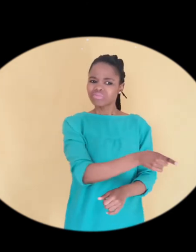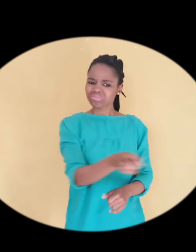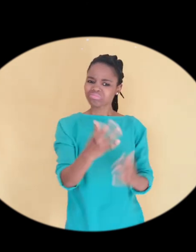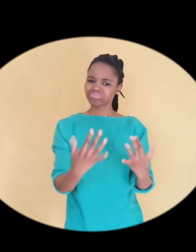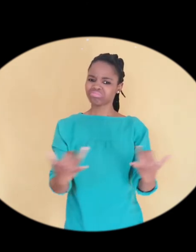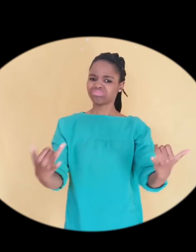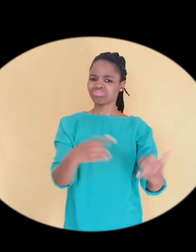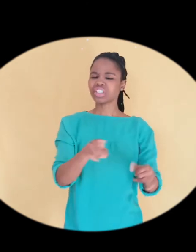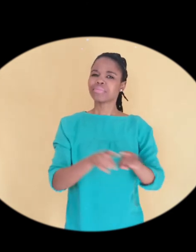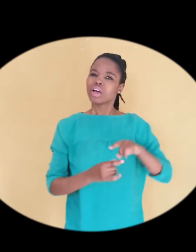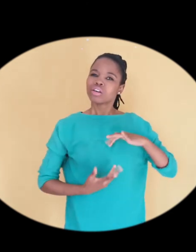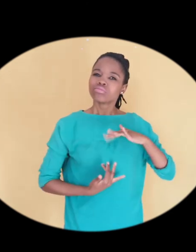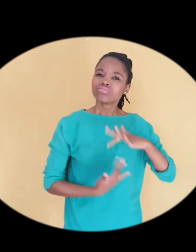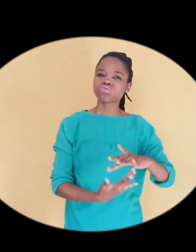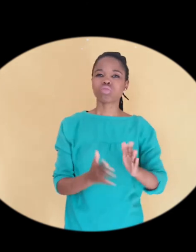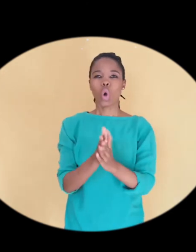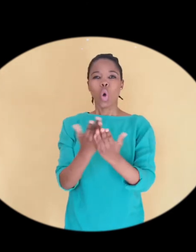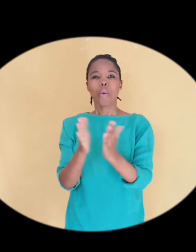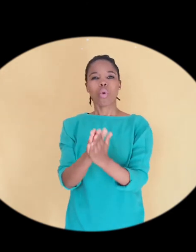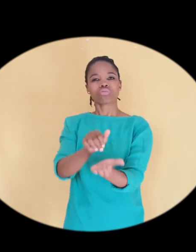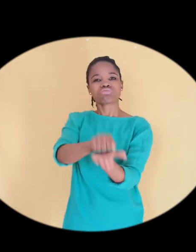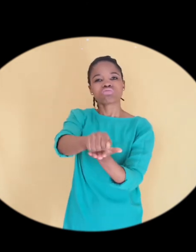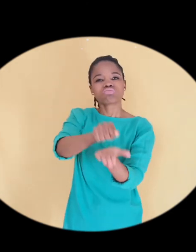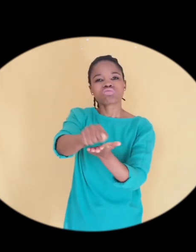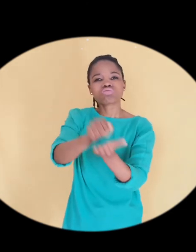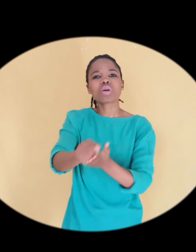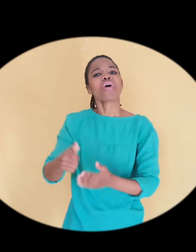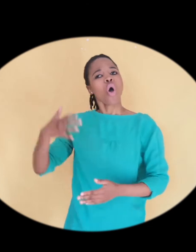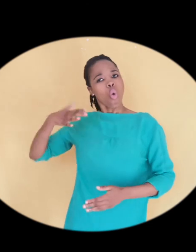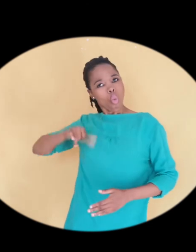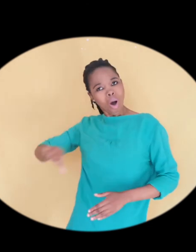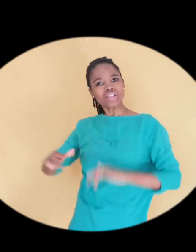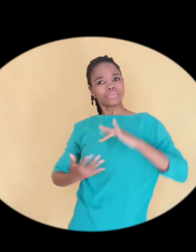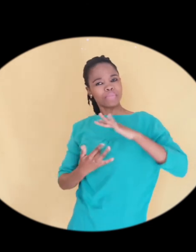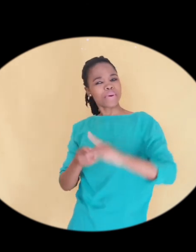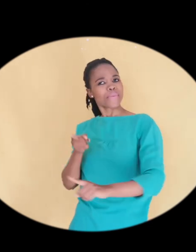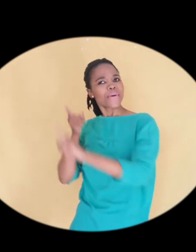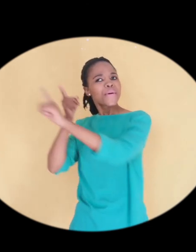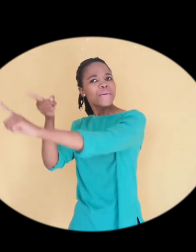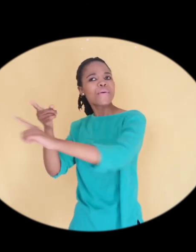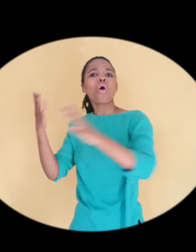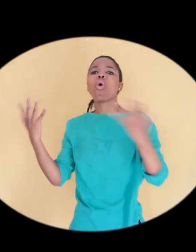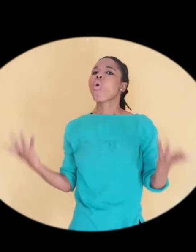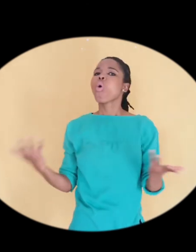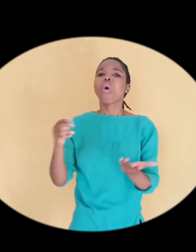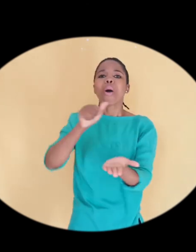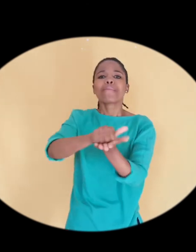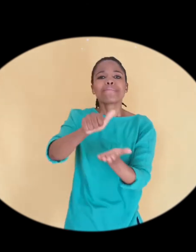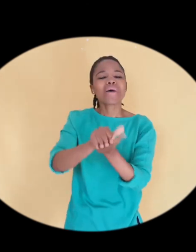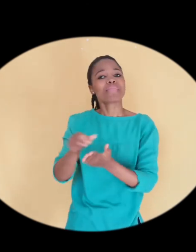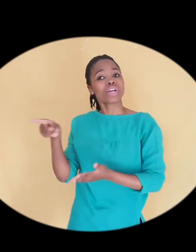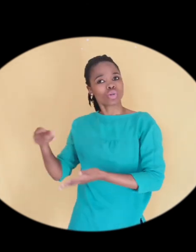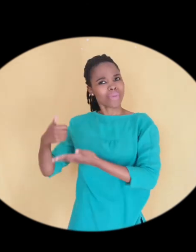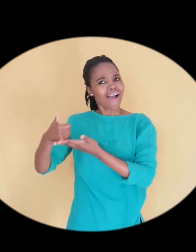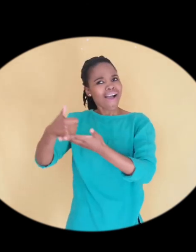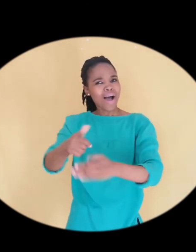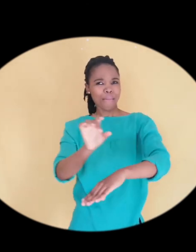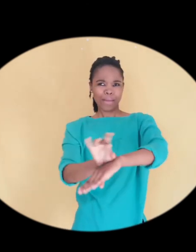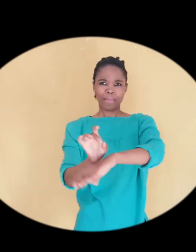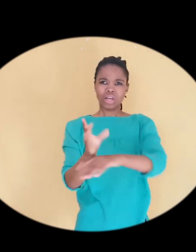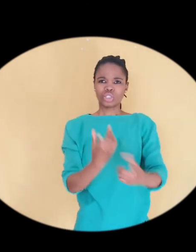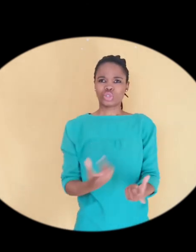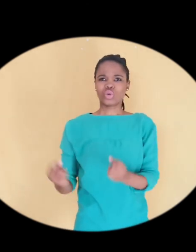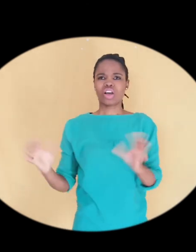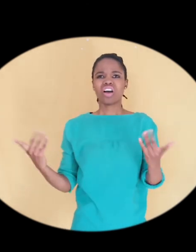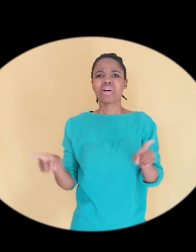advice would you give to people that want to write a book or want to get into getting their books published,